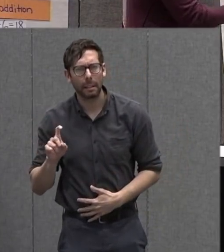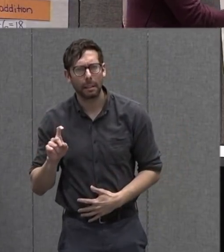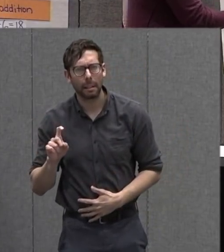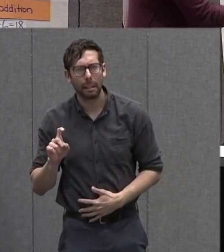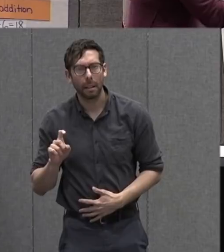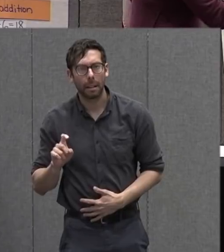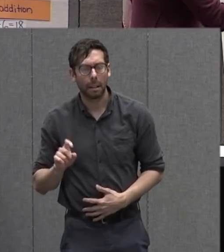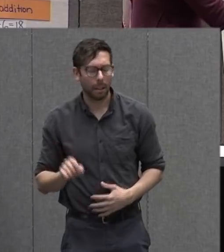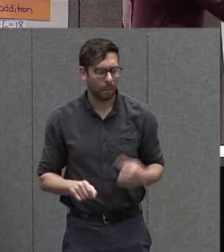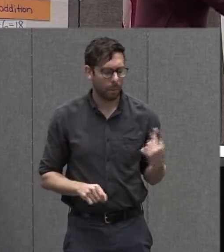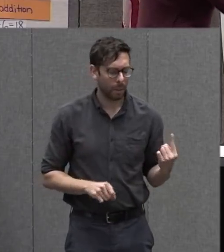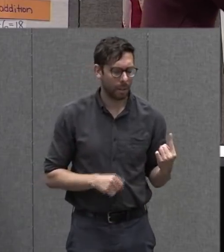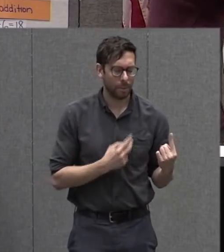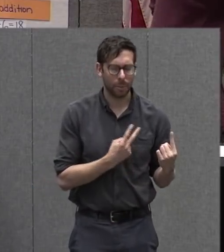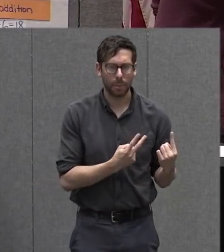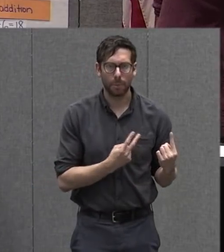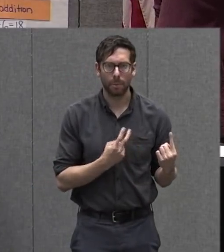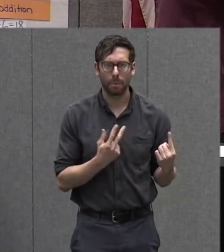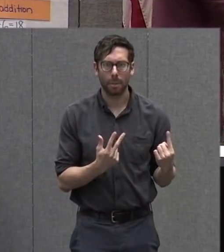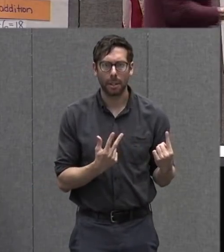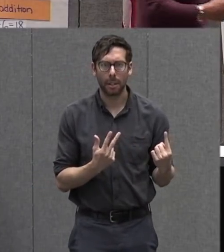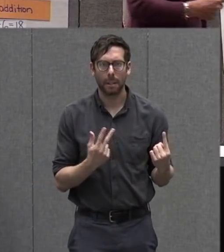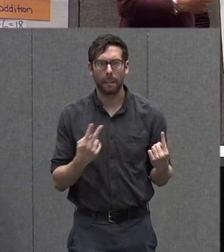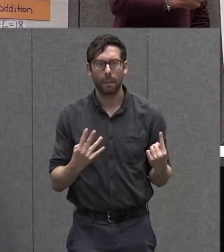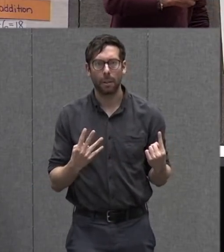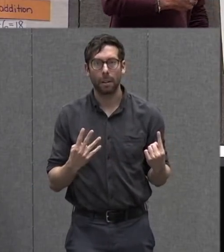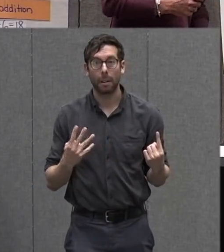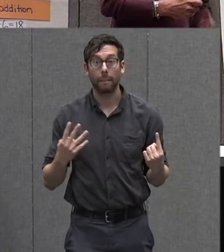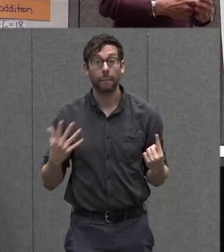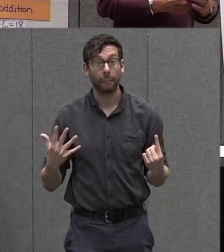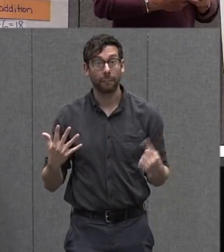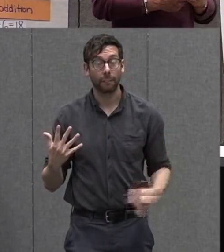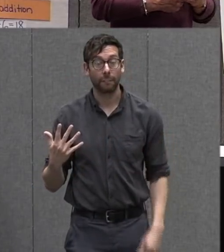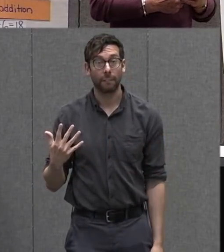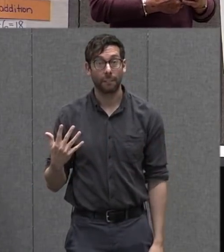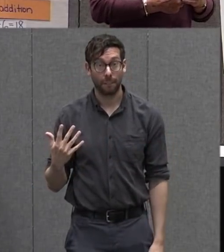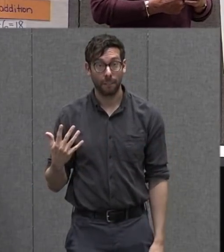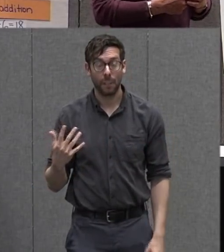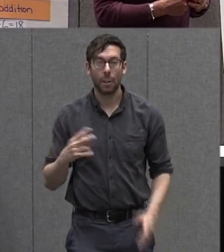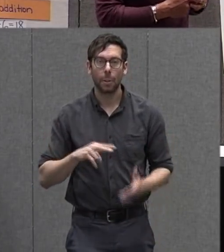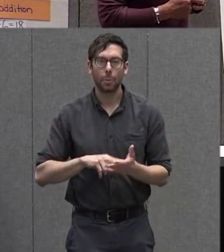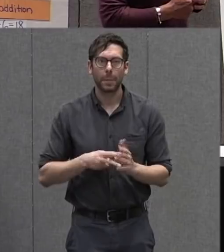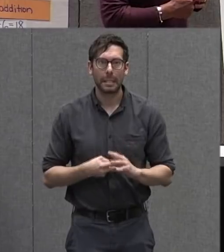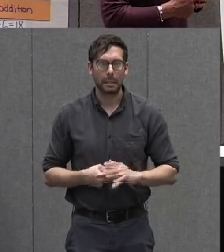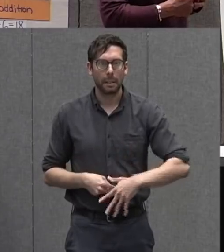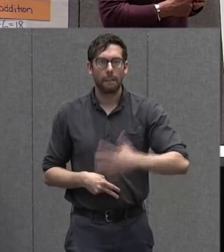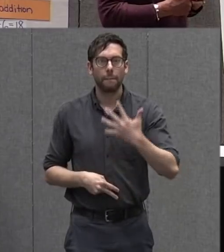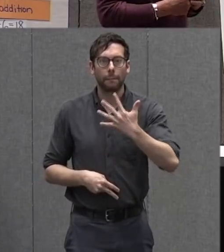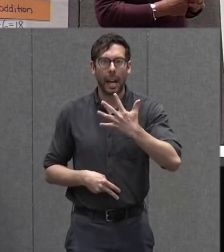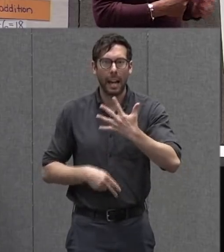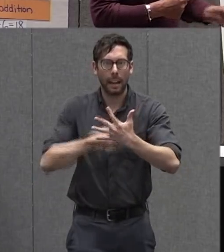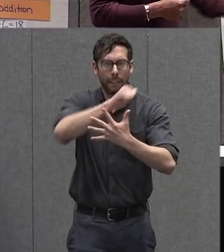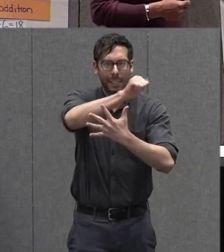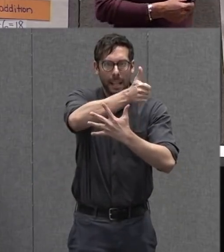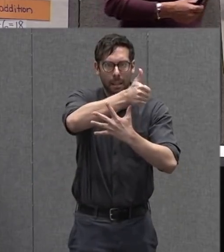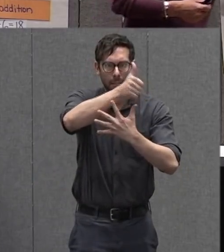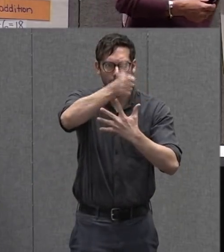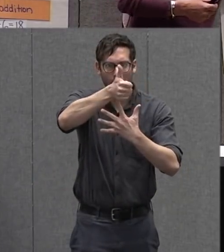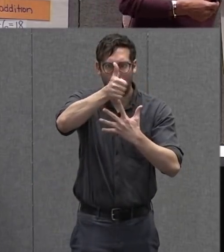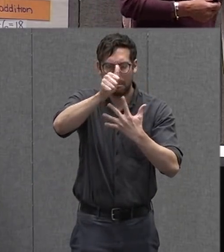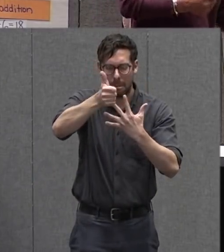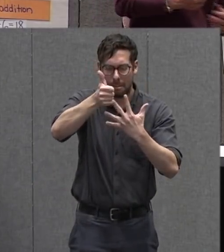1, 2, 3, 4, 5. So 5 10s will make 50.